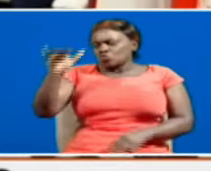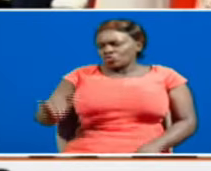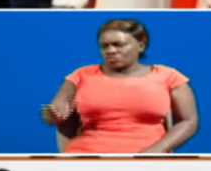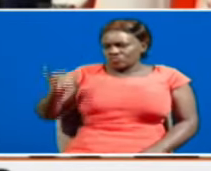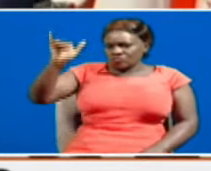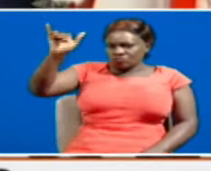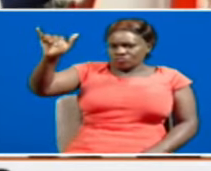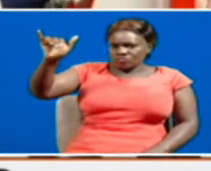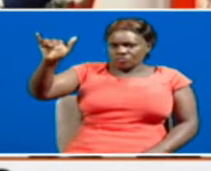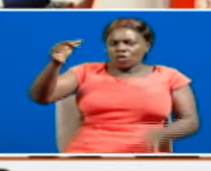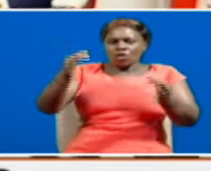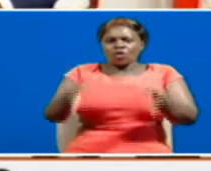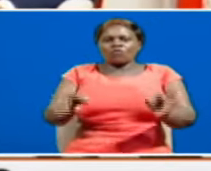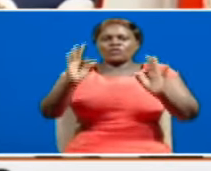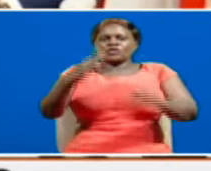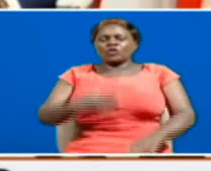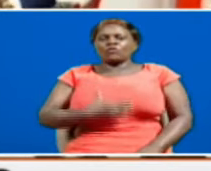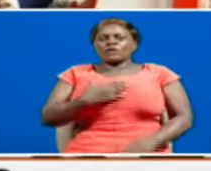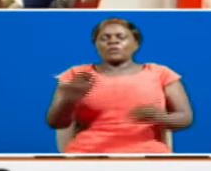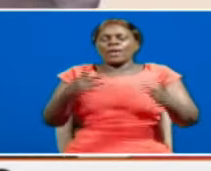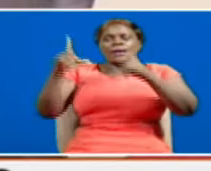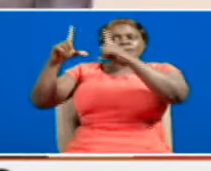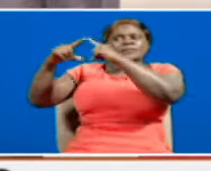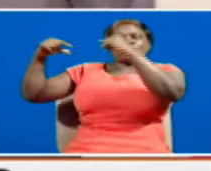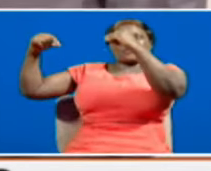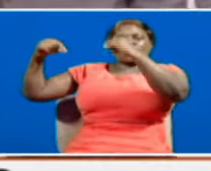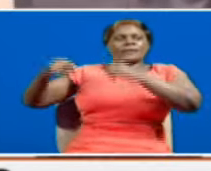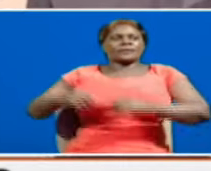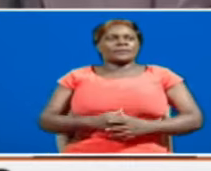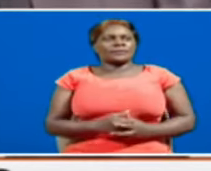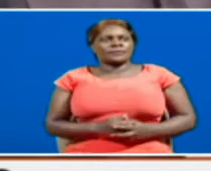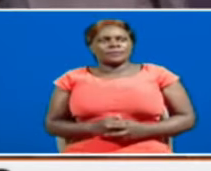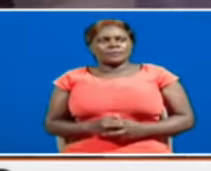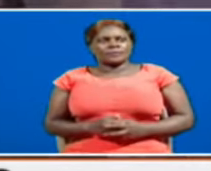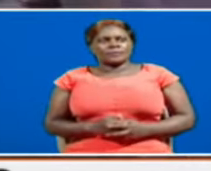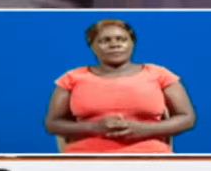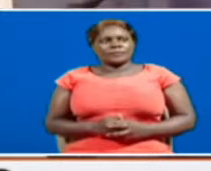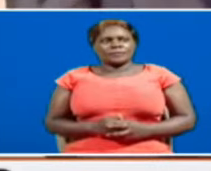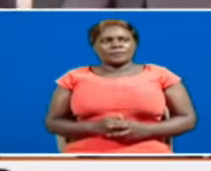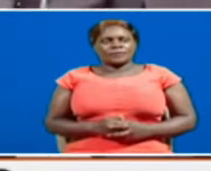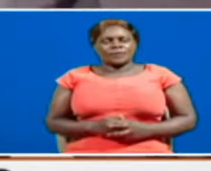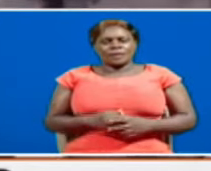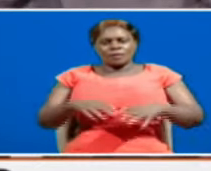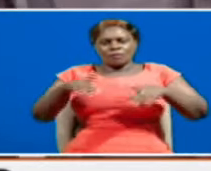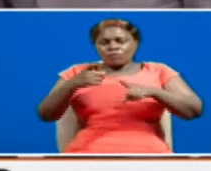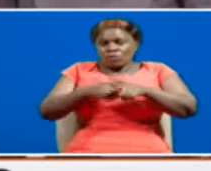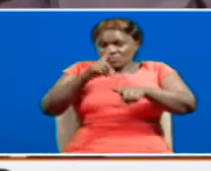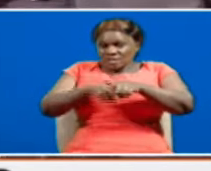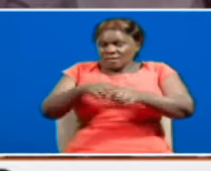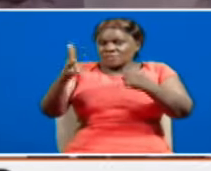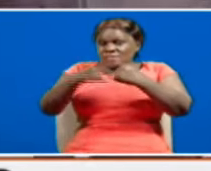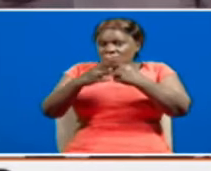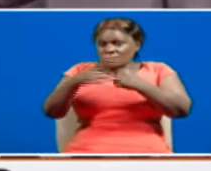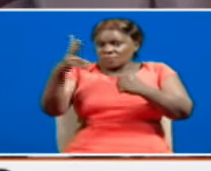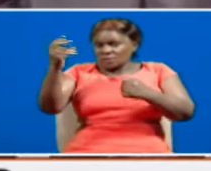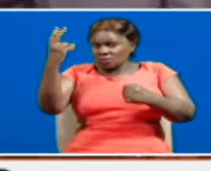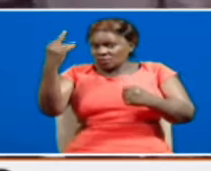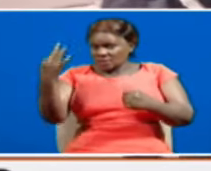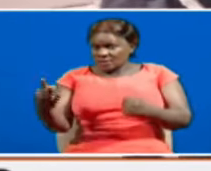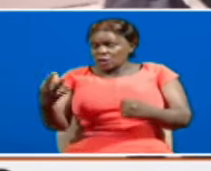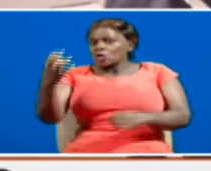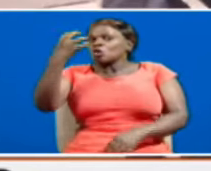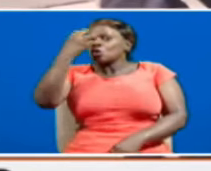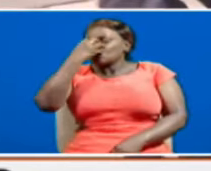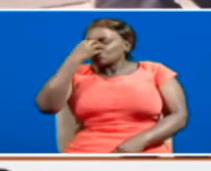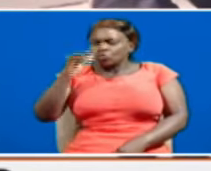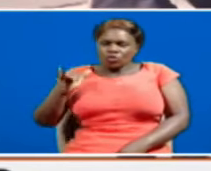depart Kenya for an official visit to Japan. Since assuming office in September 2023, President